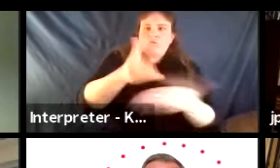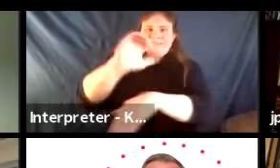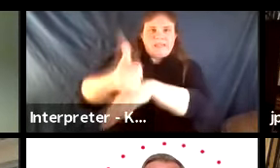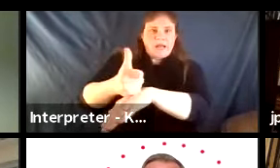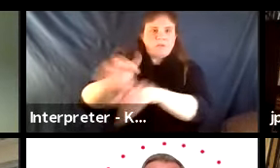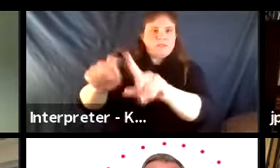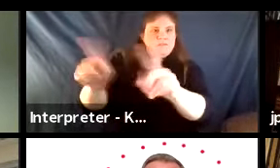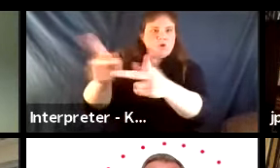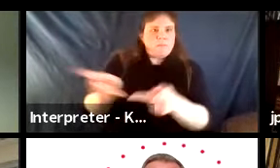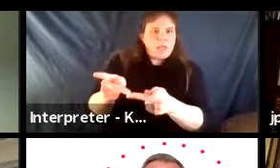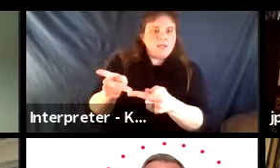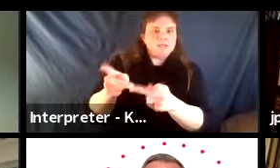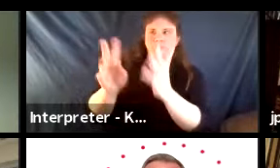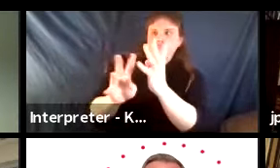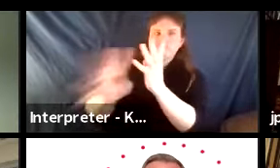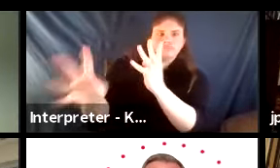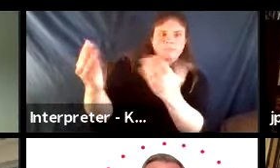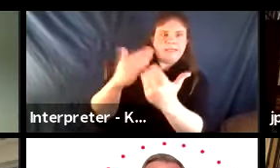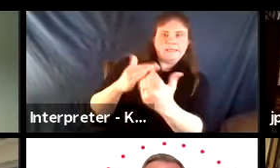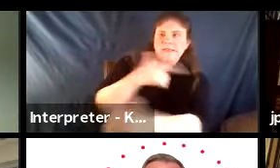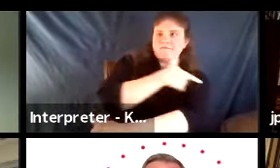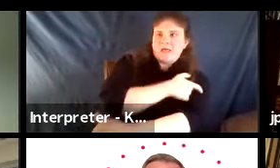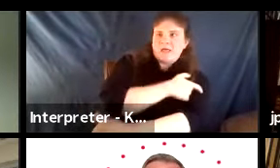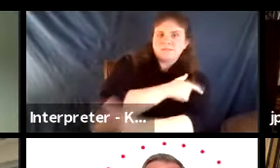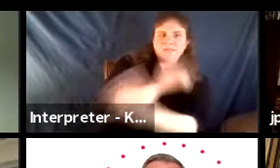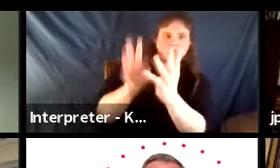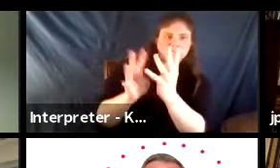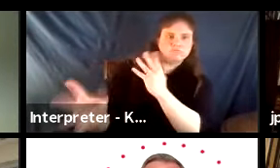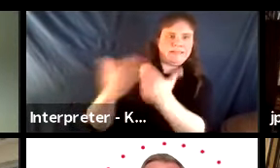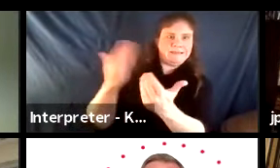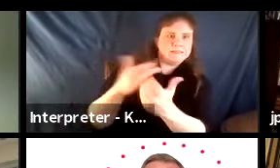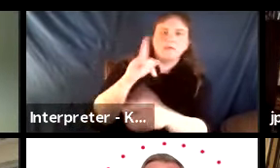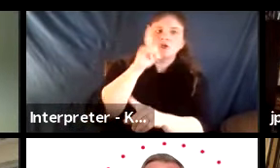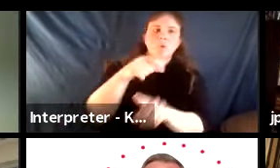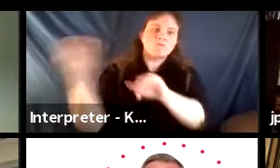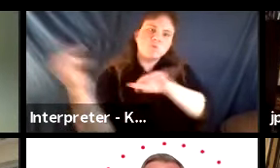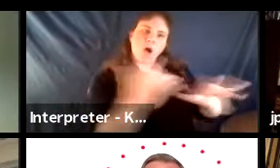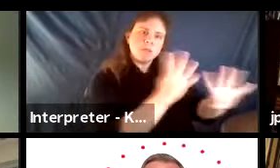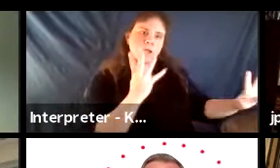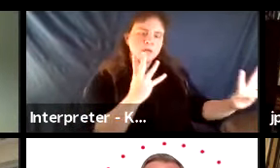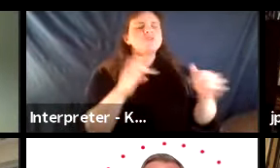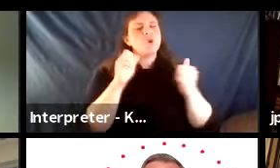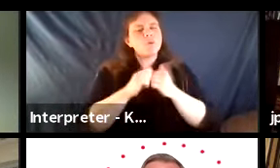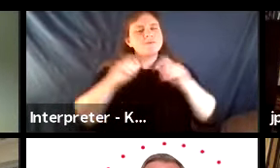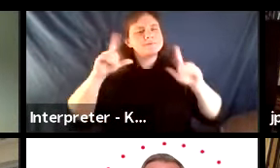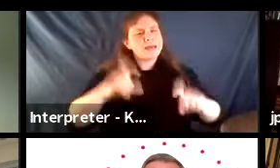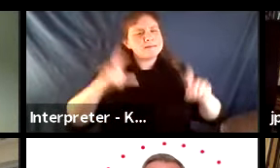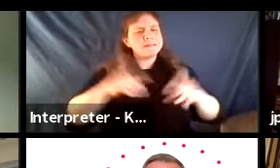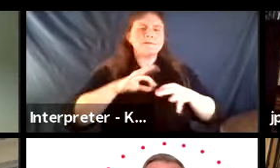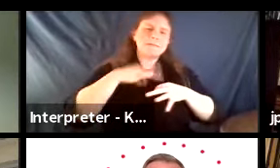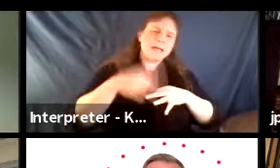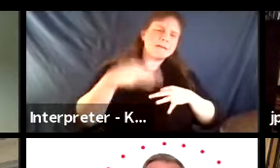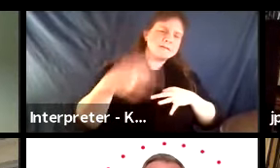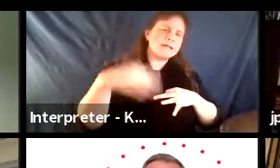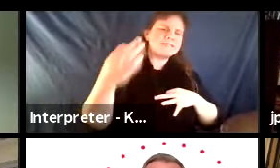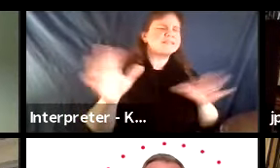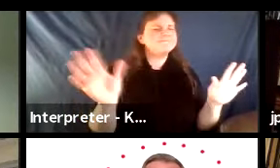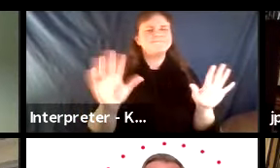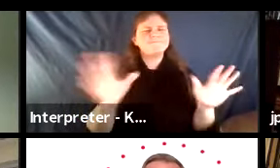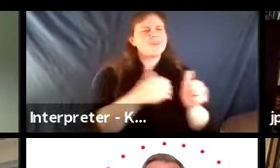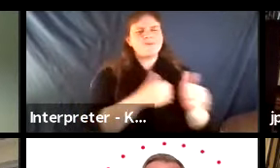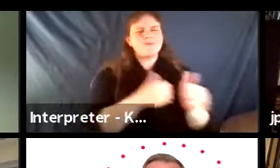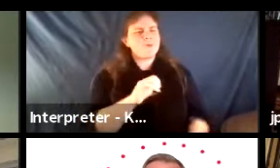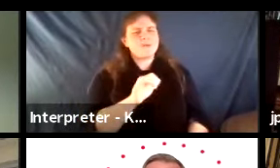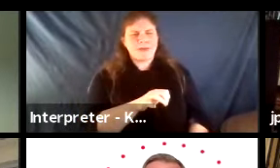made with testing and delay getting our current network of health providers the access